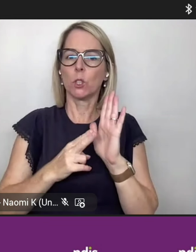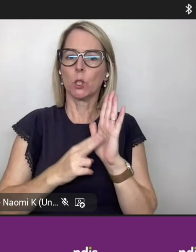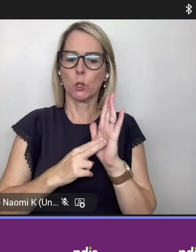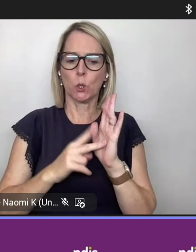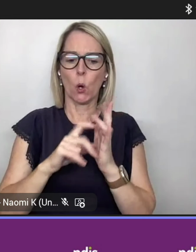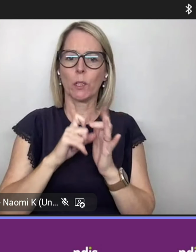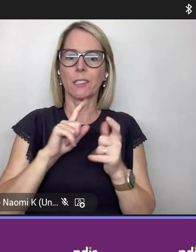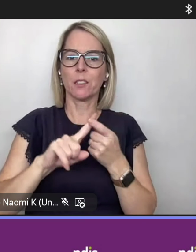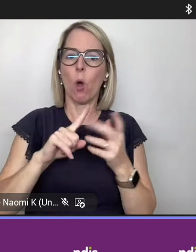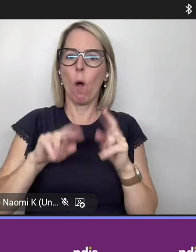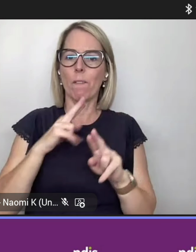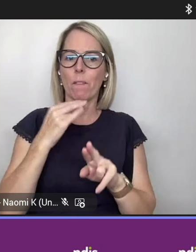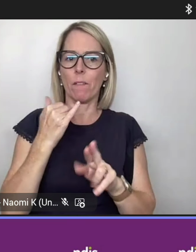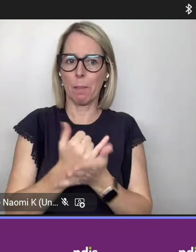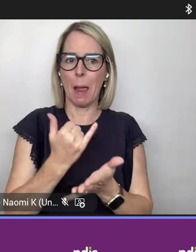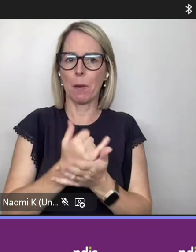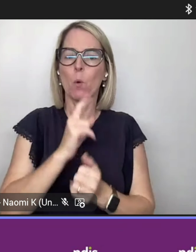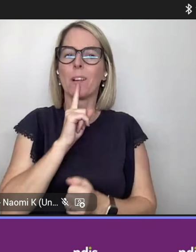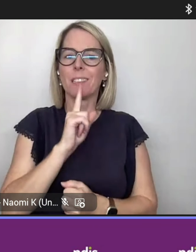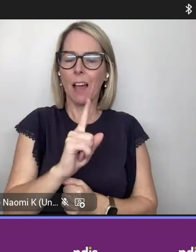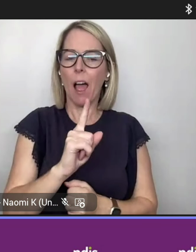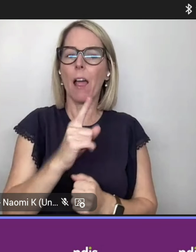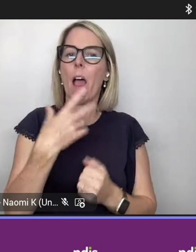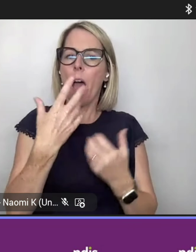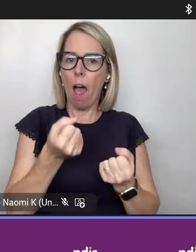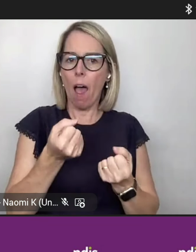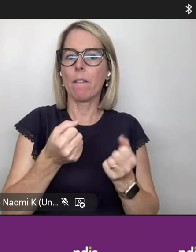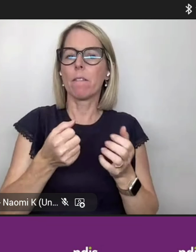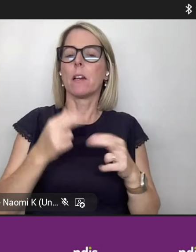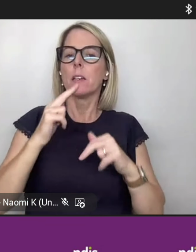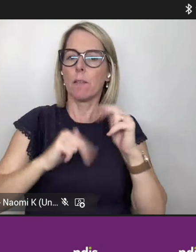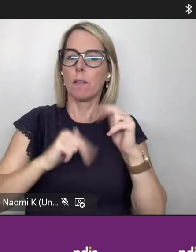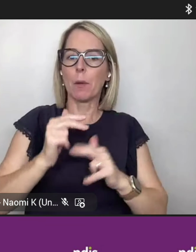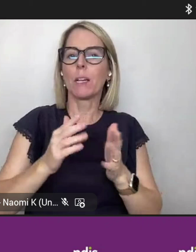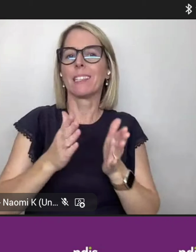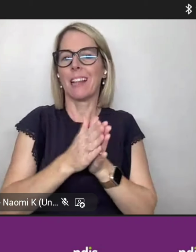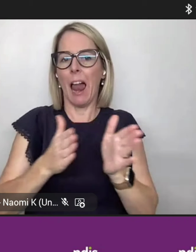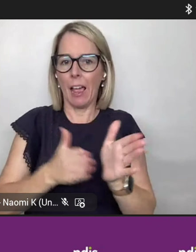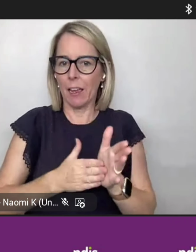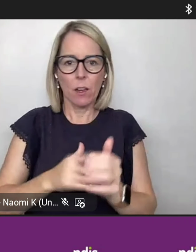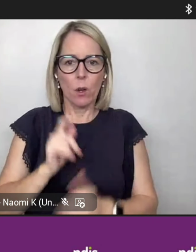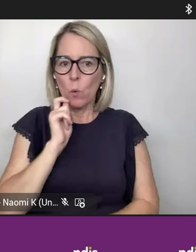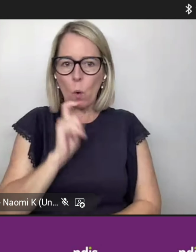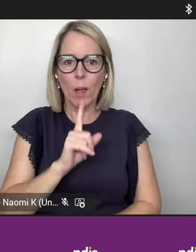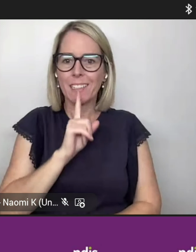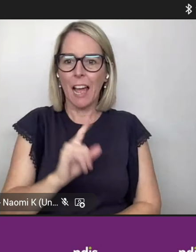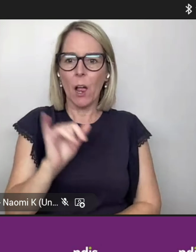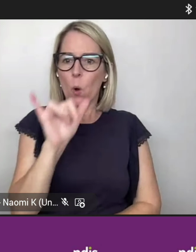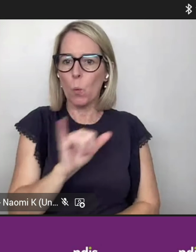delay. The notice will not include the categories of the impairment.